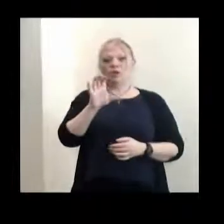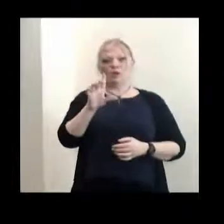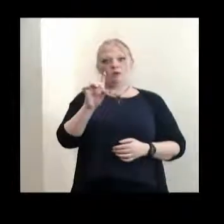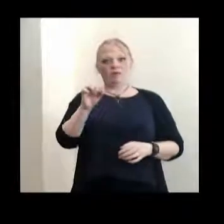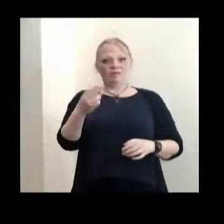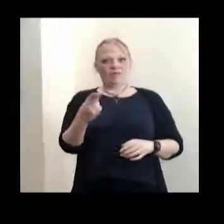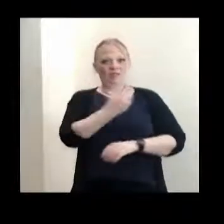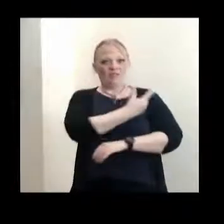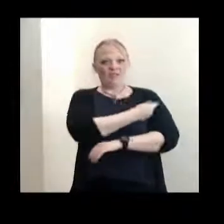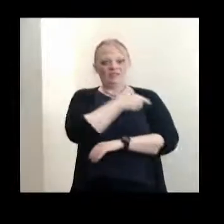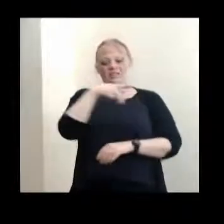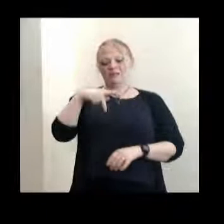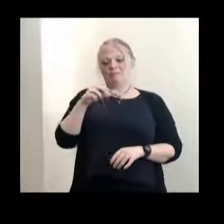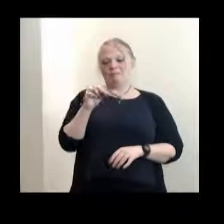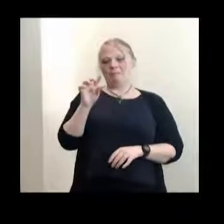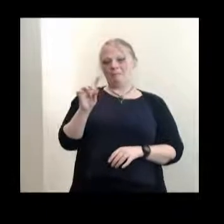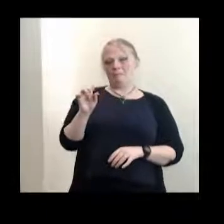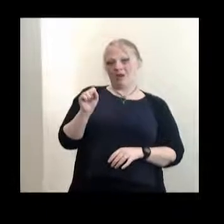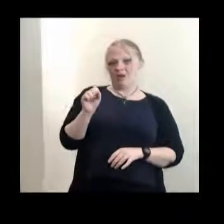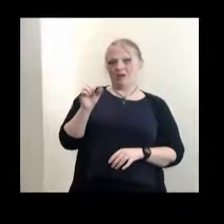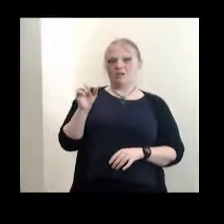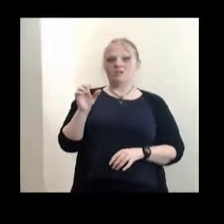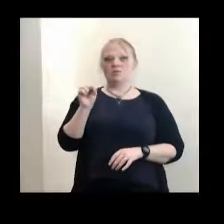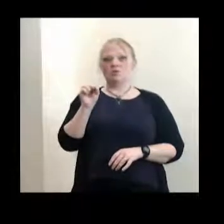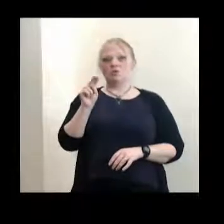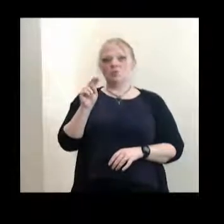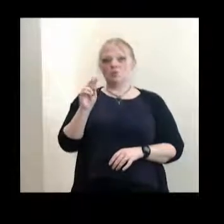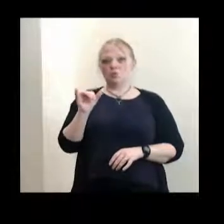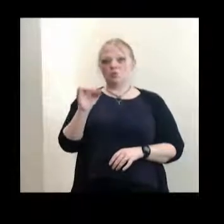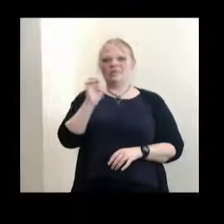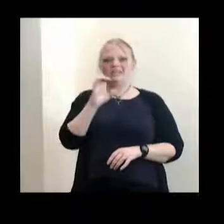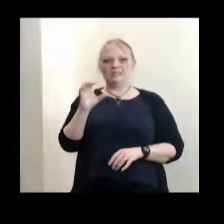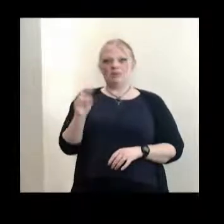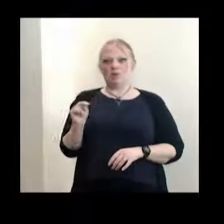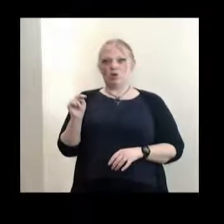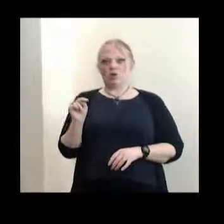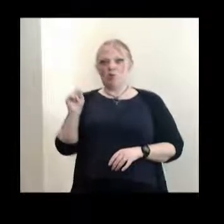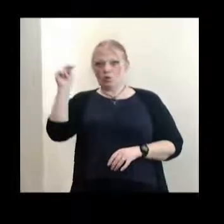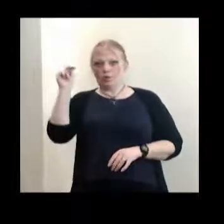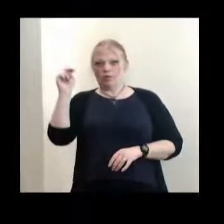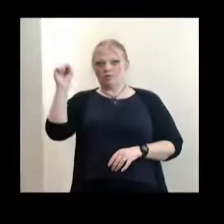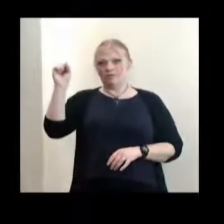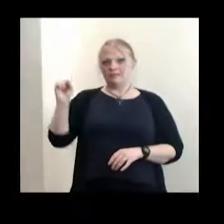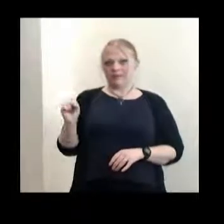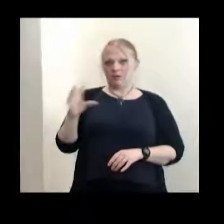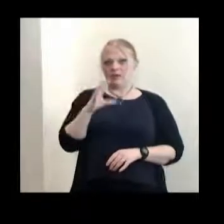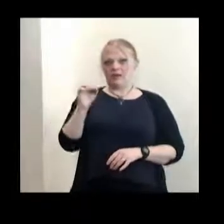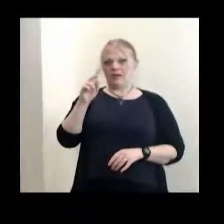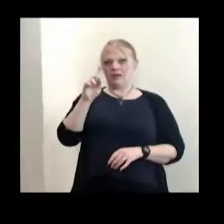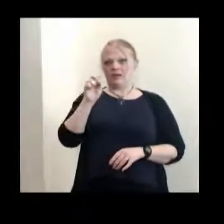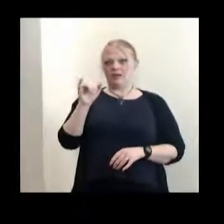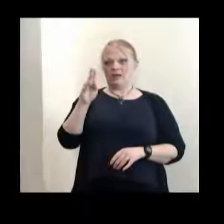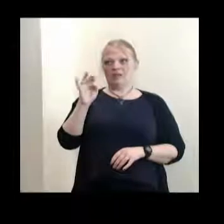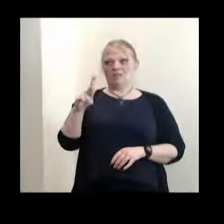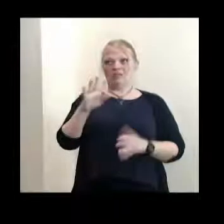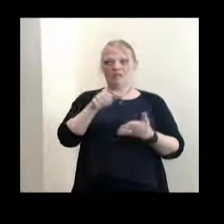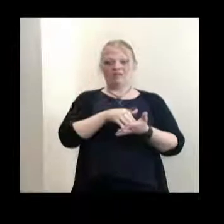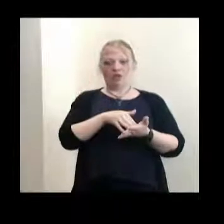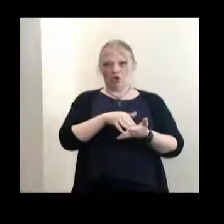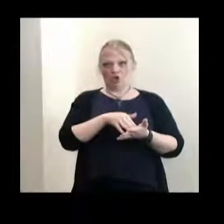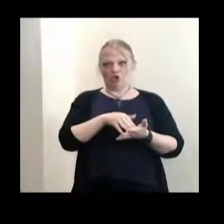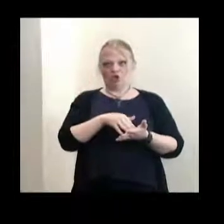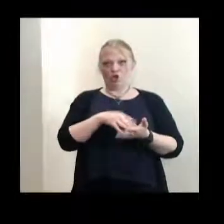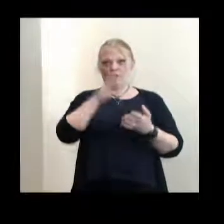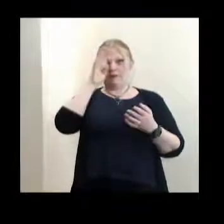Department vaccine pods are at SUNY Erie North, SUNY Erie South, and also the Key Bank Center.